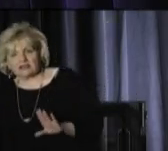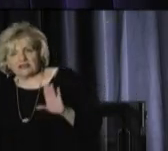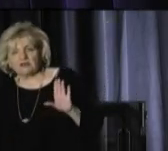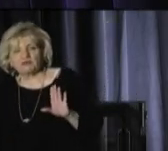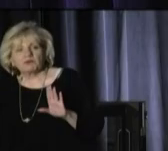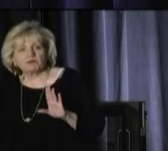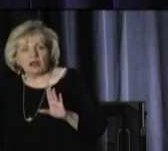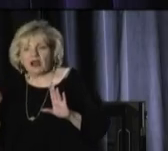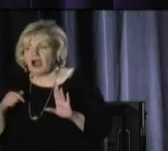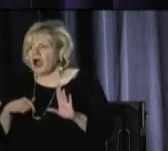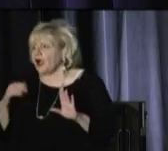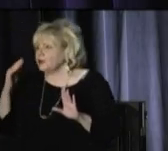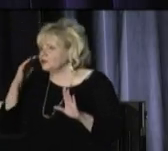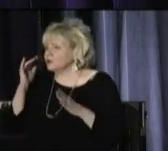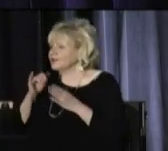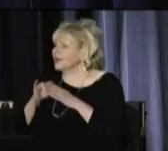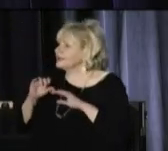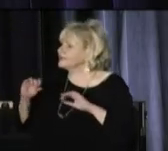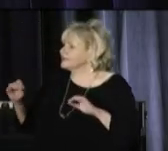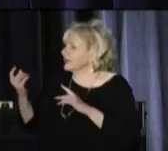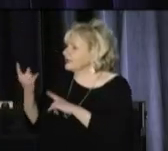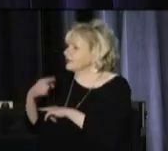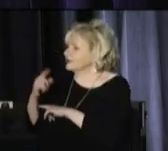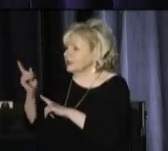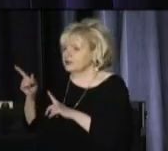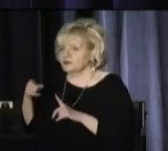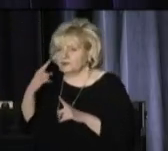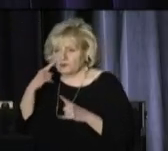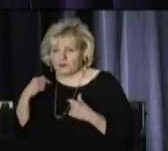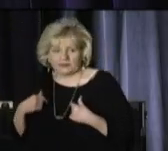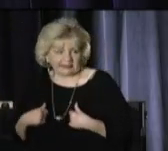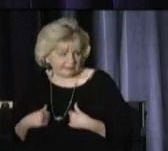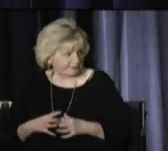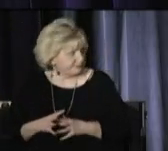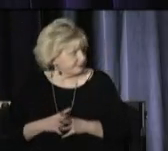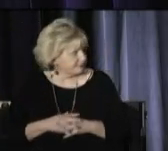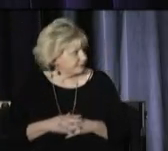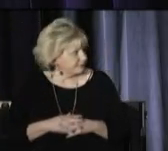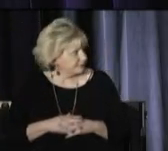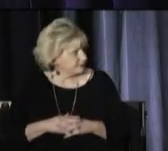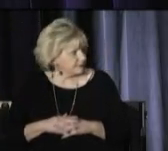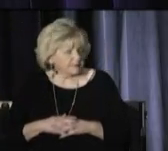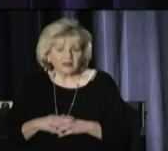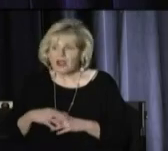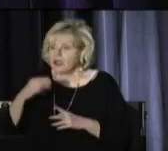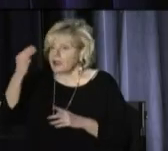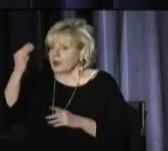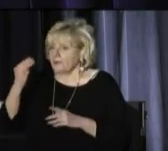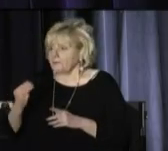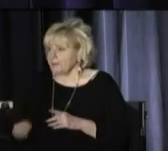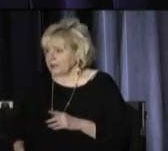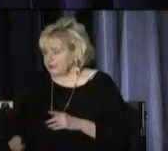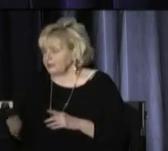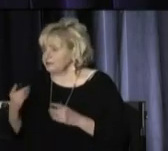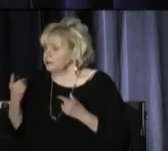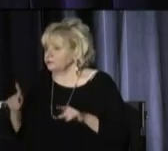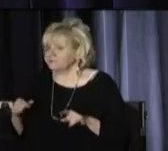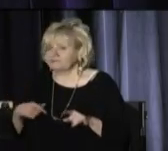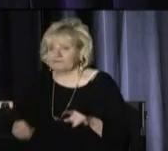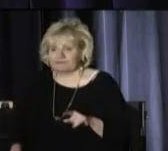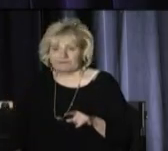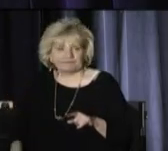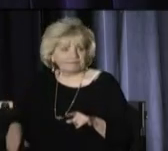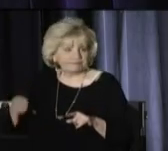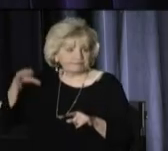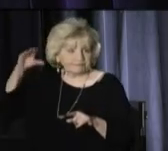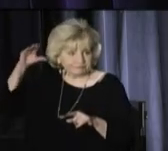knew was that none of her days were for me. And for many of those Mondays off and on during my childhood, God,